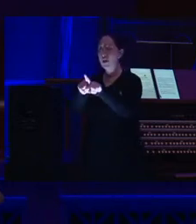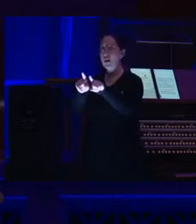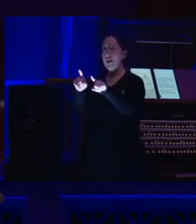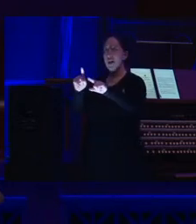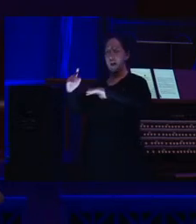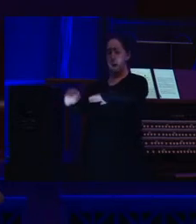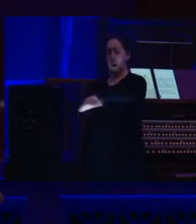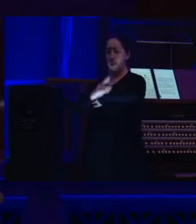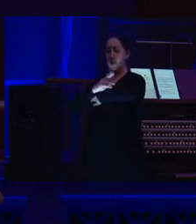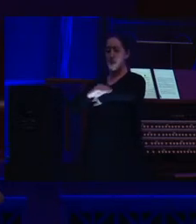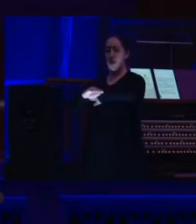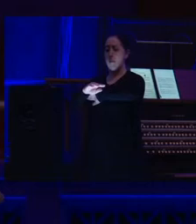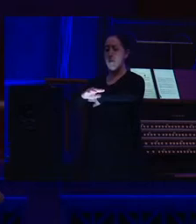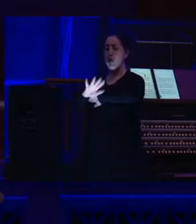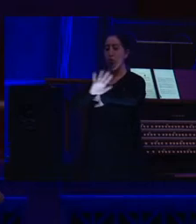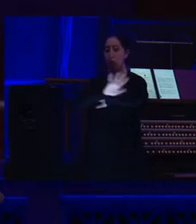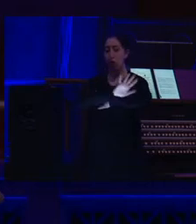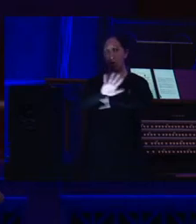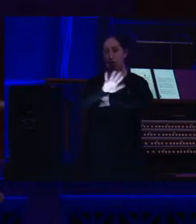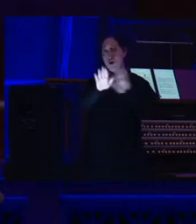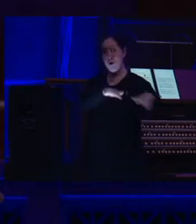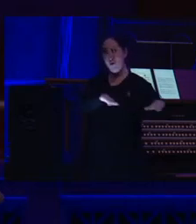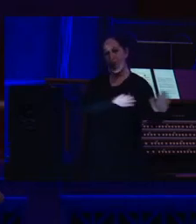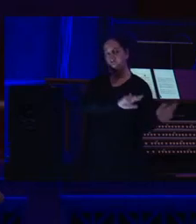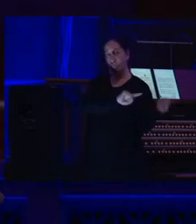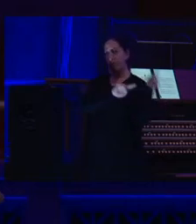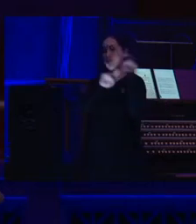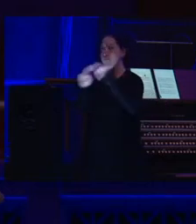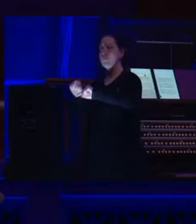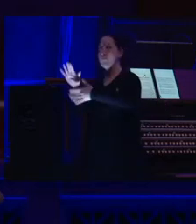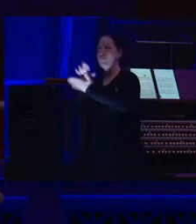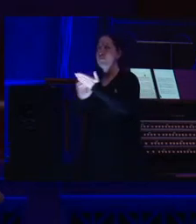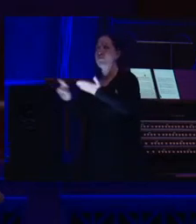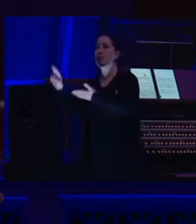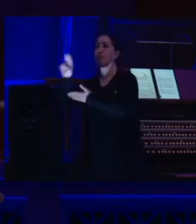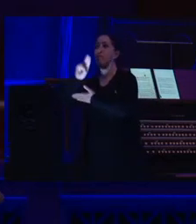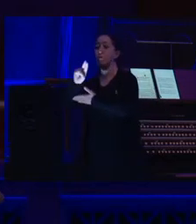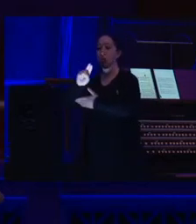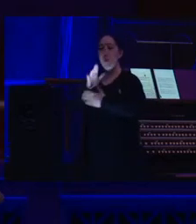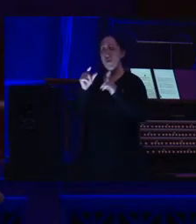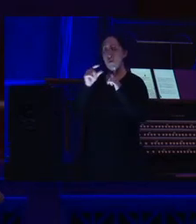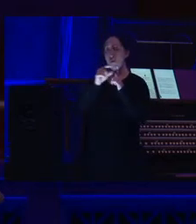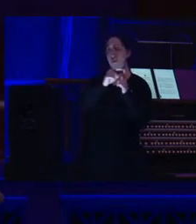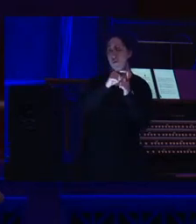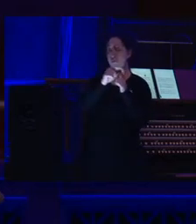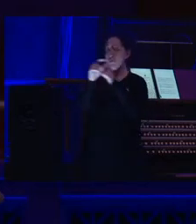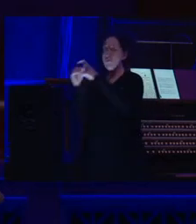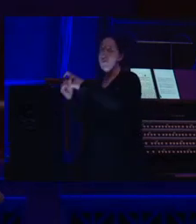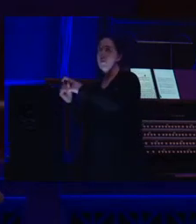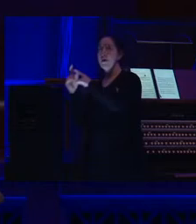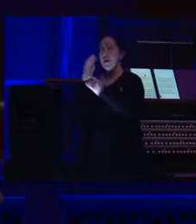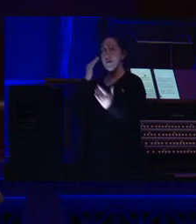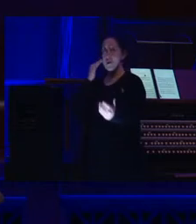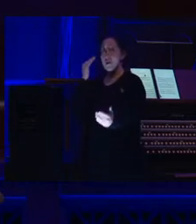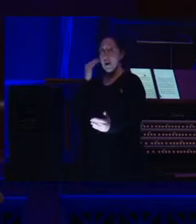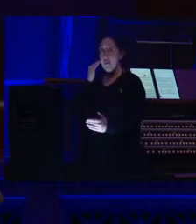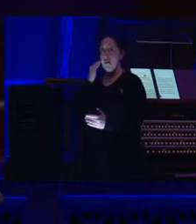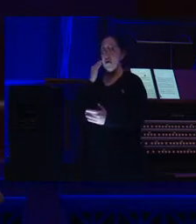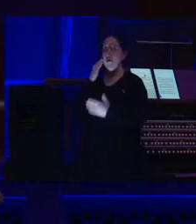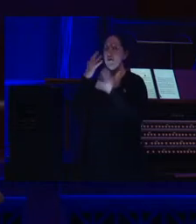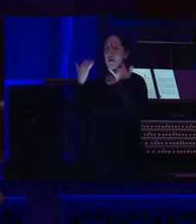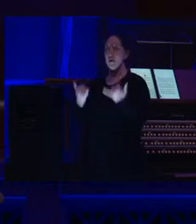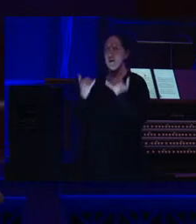rapids so that their children could be educated. Through these words of acknowledgement, their contemporary